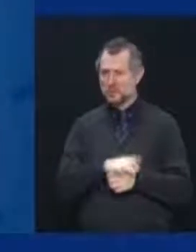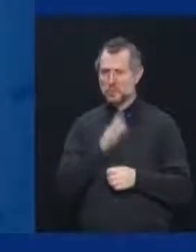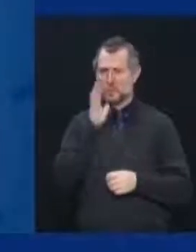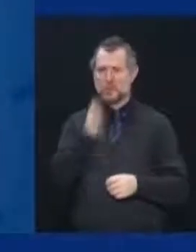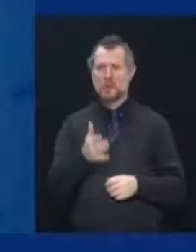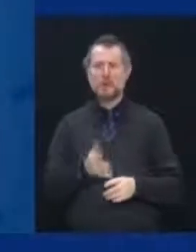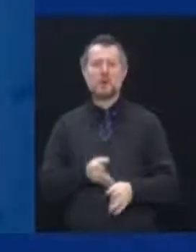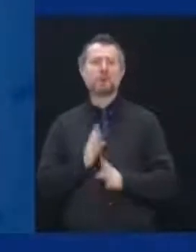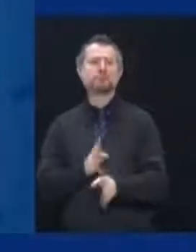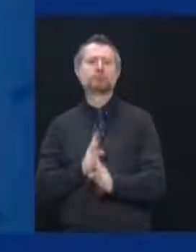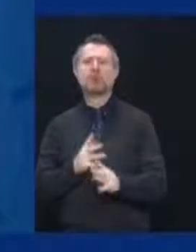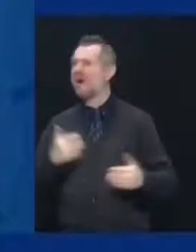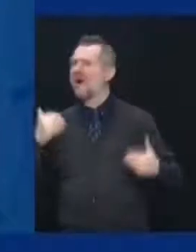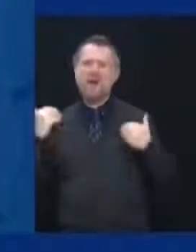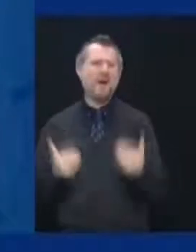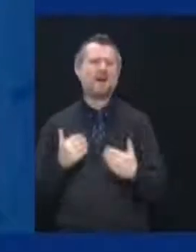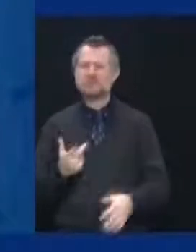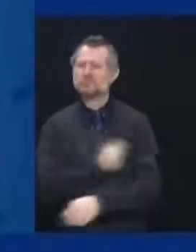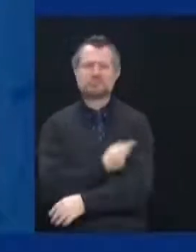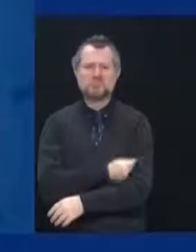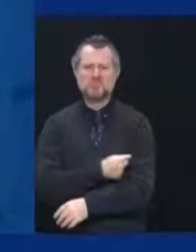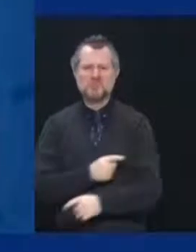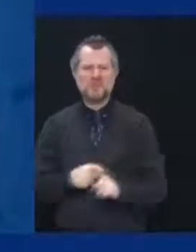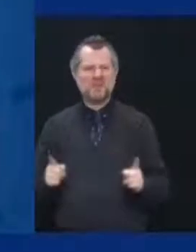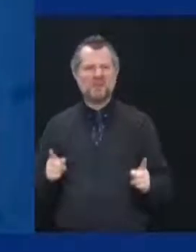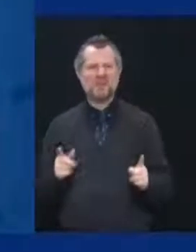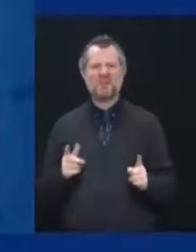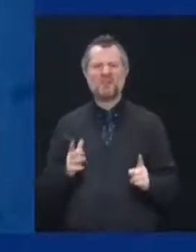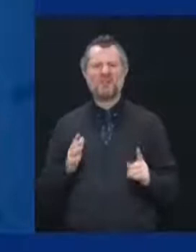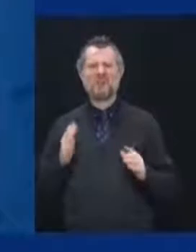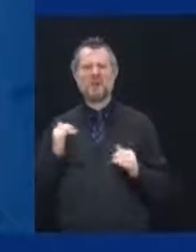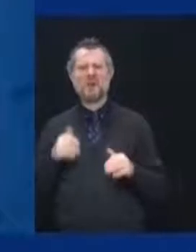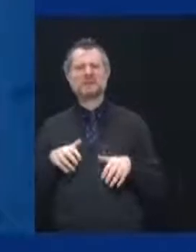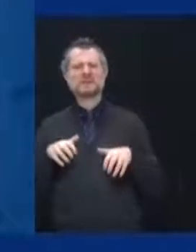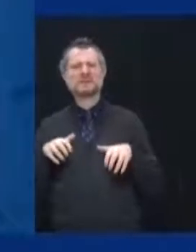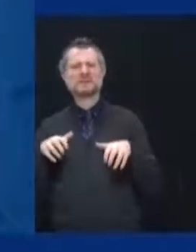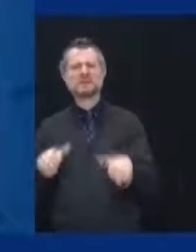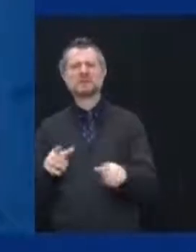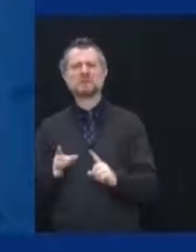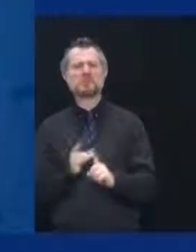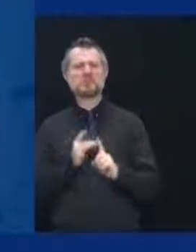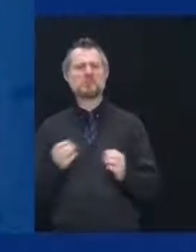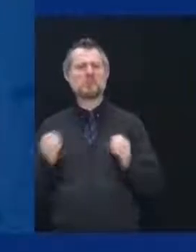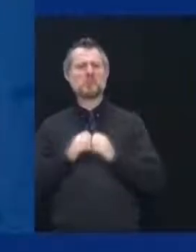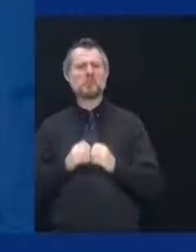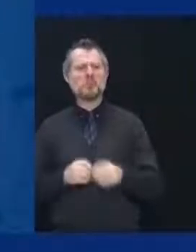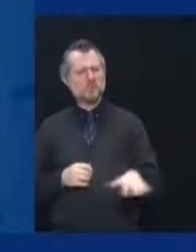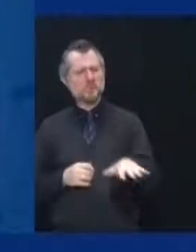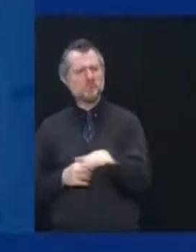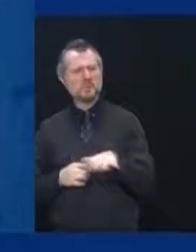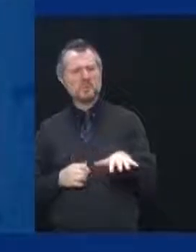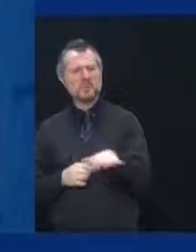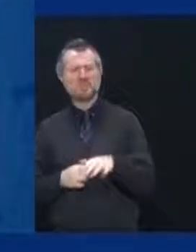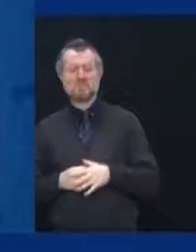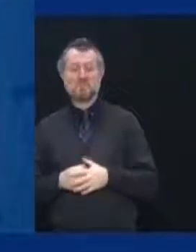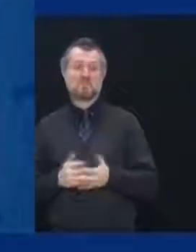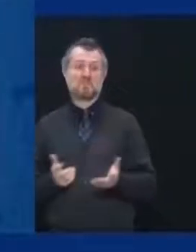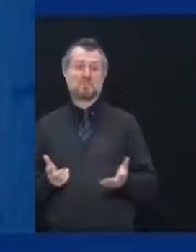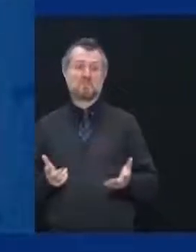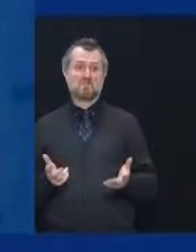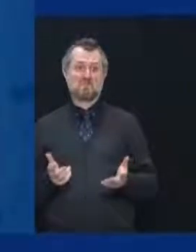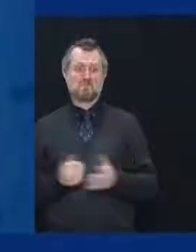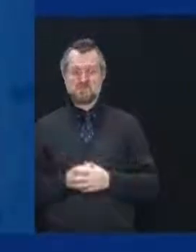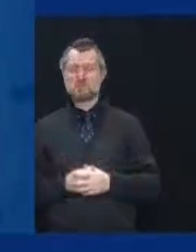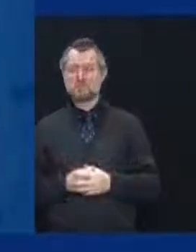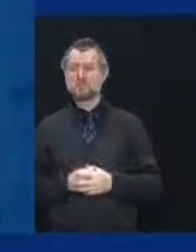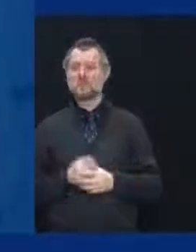population that most wants the vaccination, knowing that they have such a high rate of infection. You then go